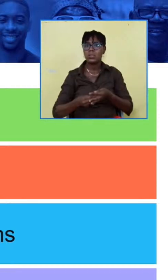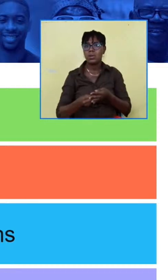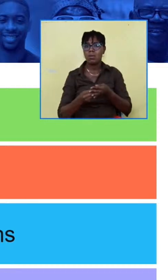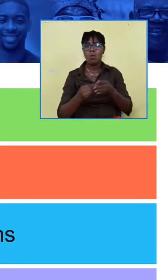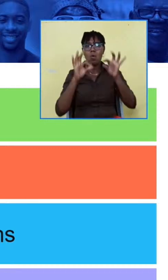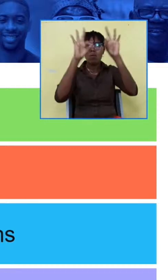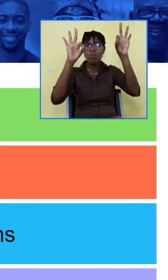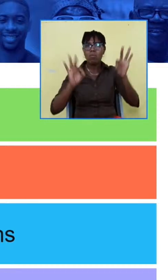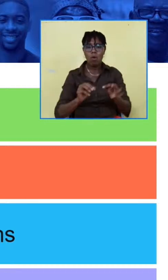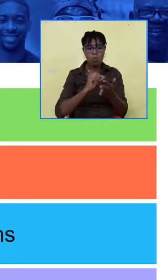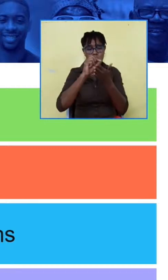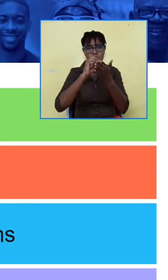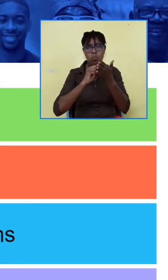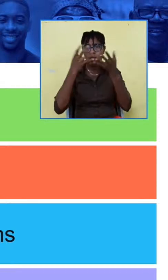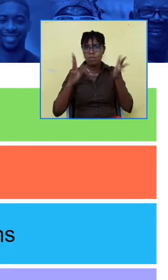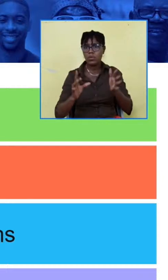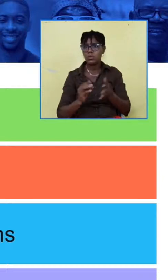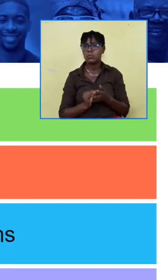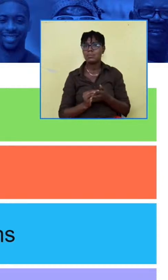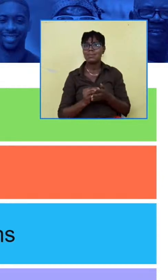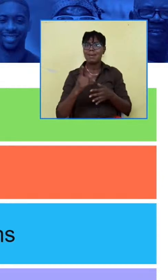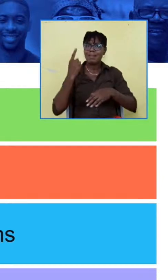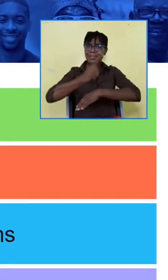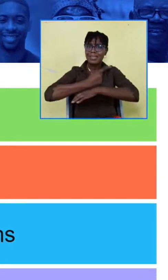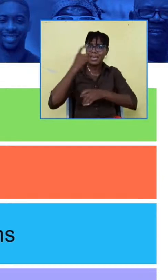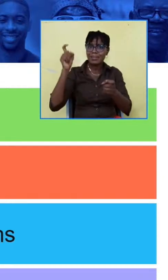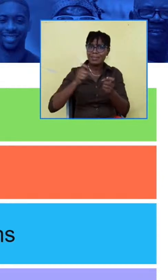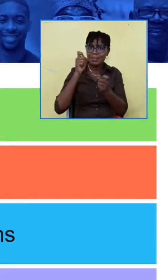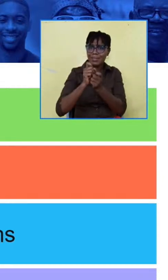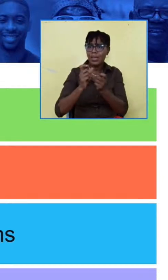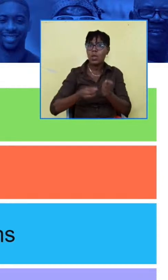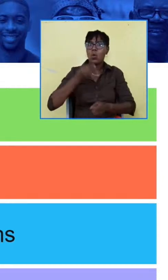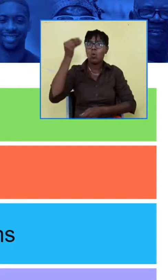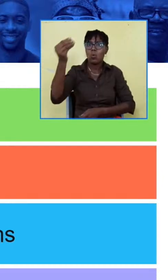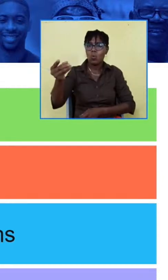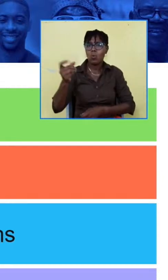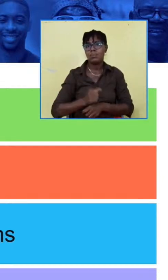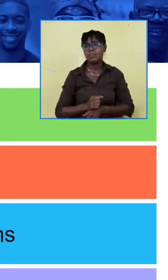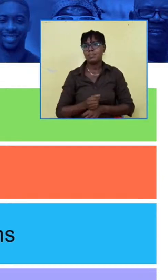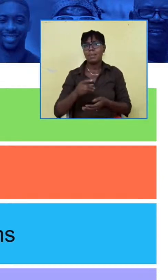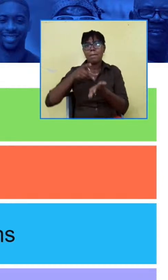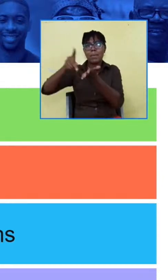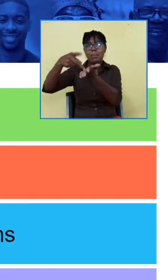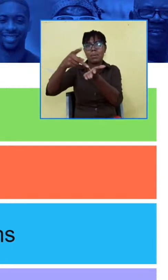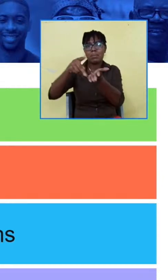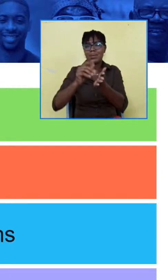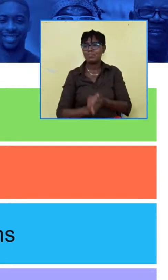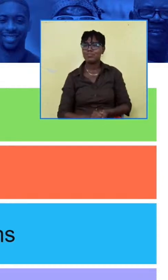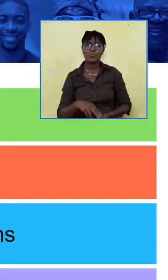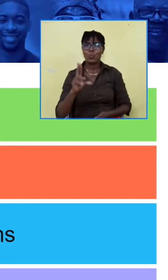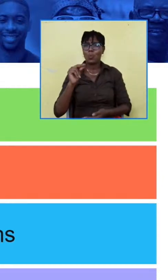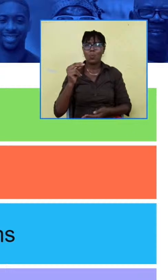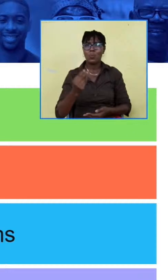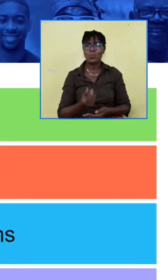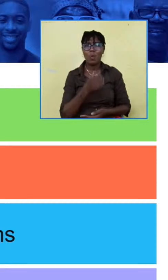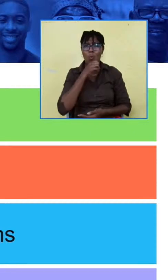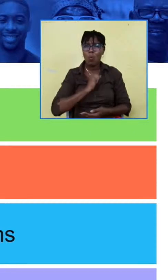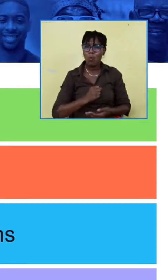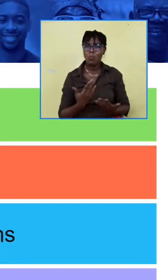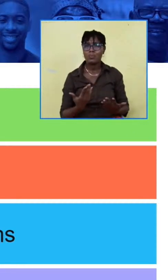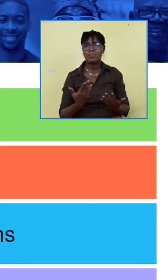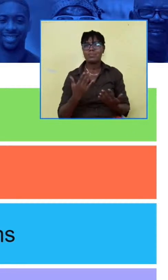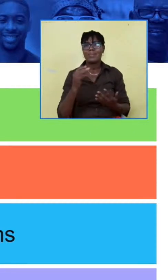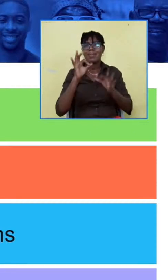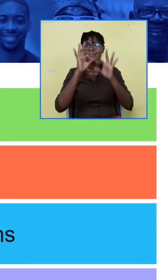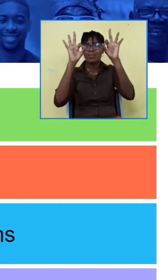overnight, and they have to pay by a certain date. Those days are gone. We have to find a way to meet them where they are, allow them to pay with no forms. They had a